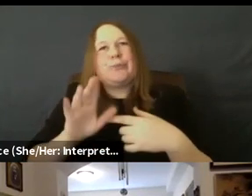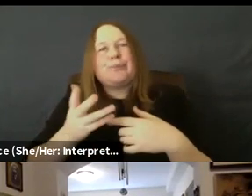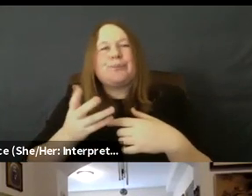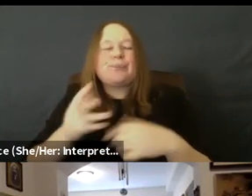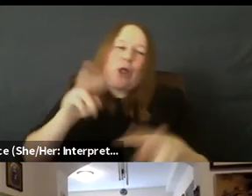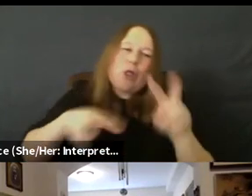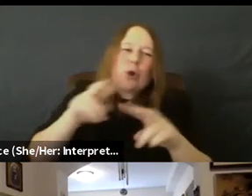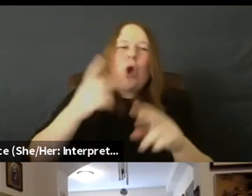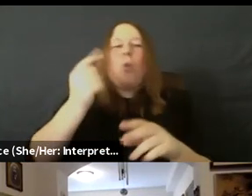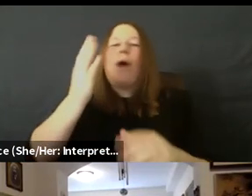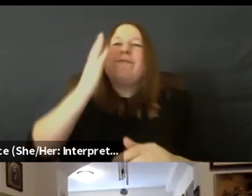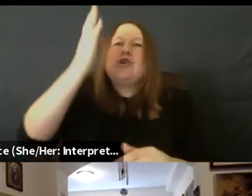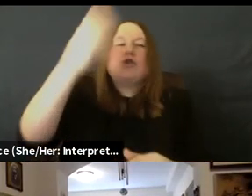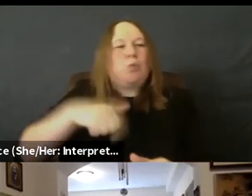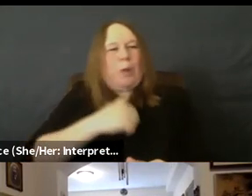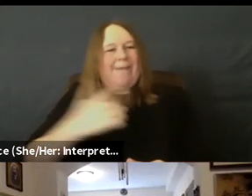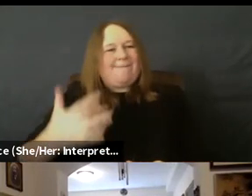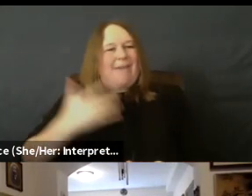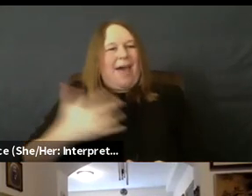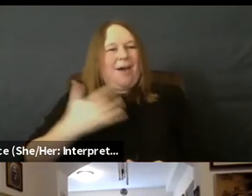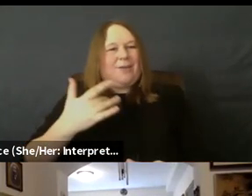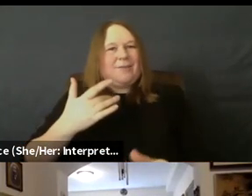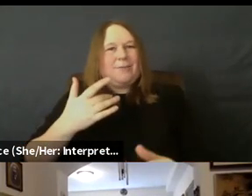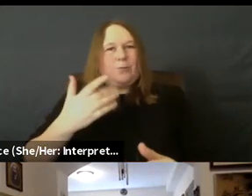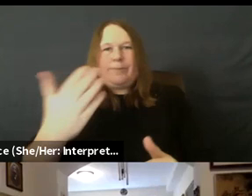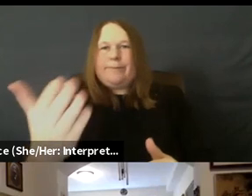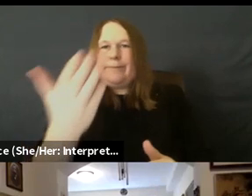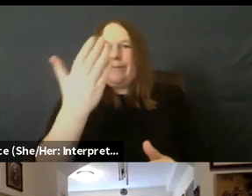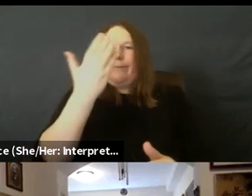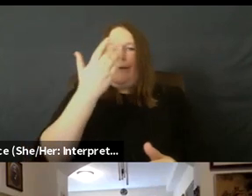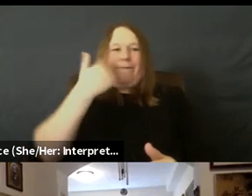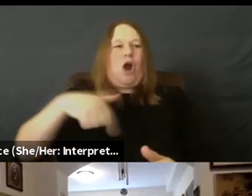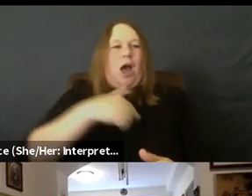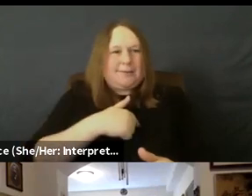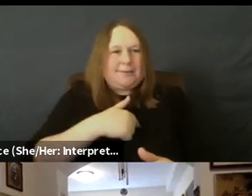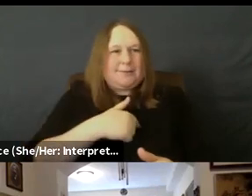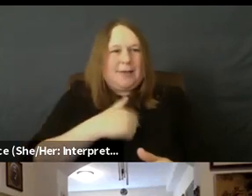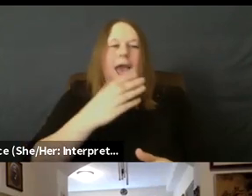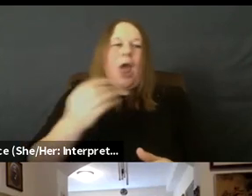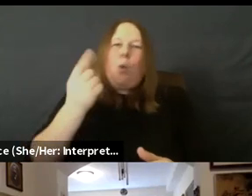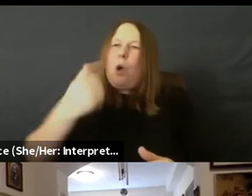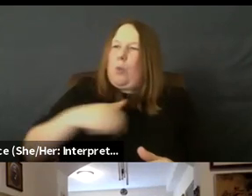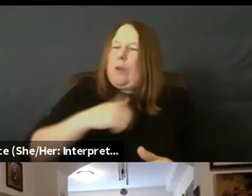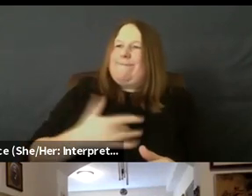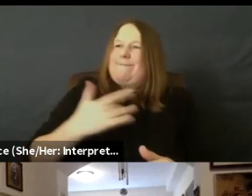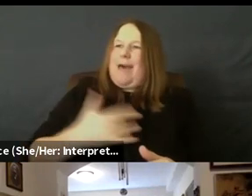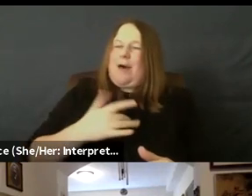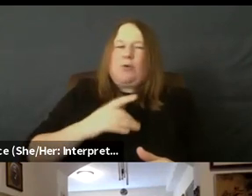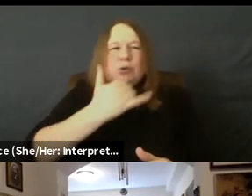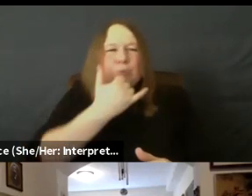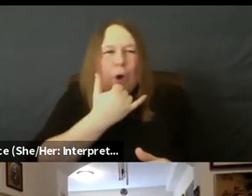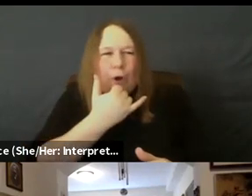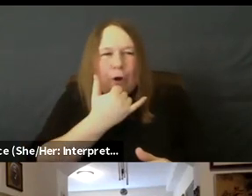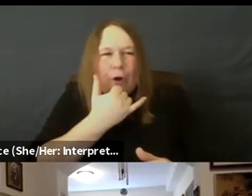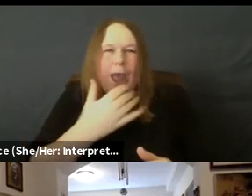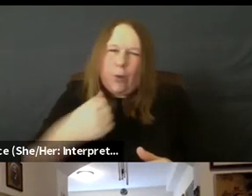look at what futures we felt lay ahead for us, and what we felt was wrong and what